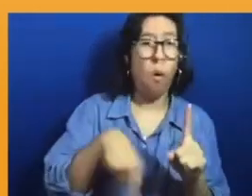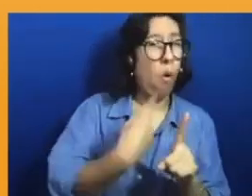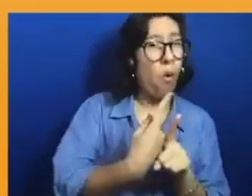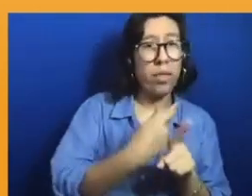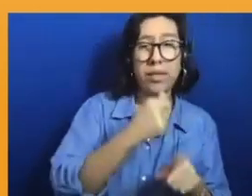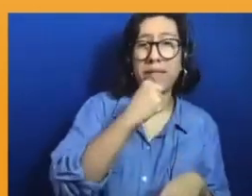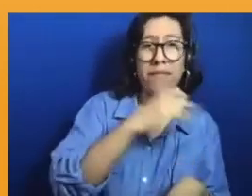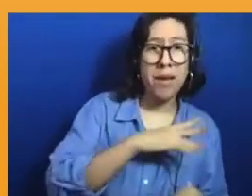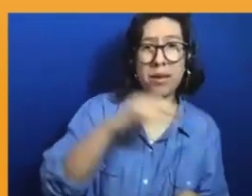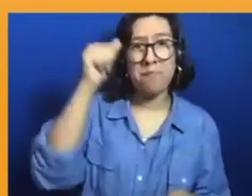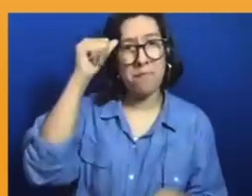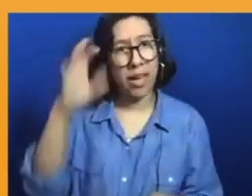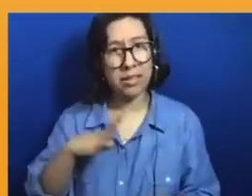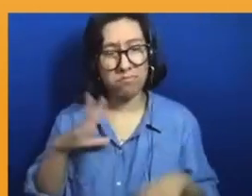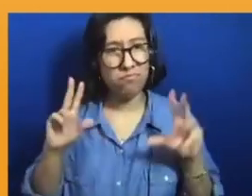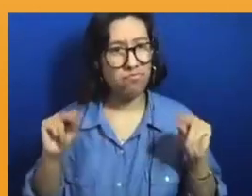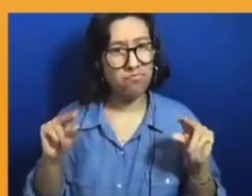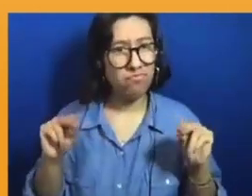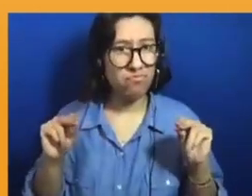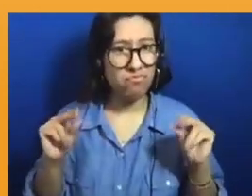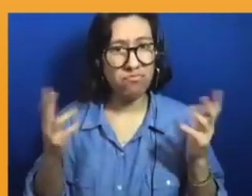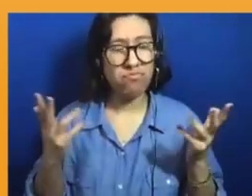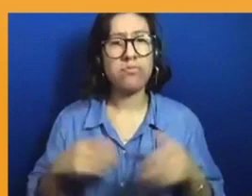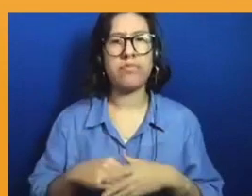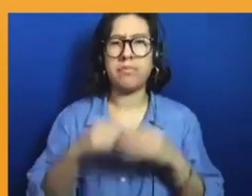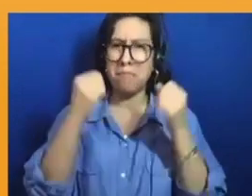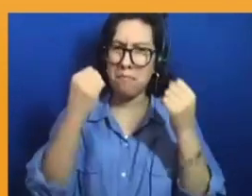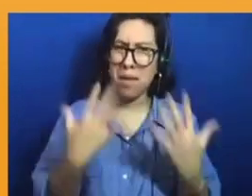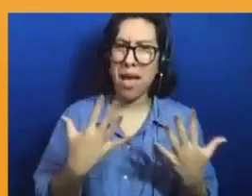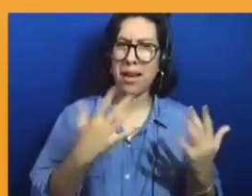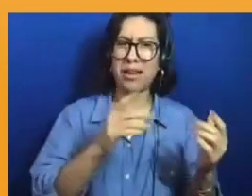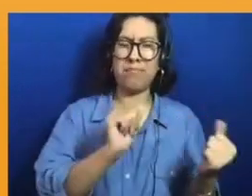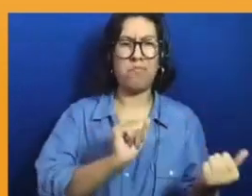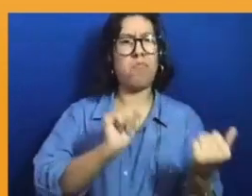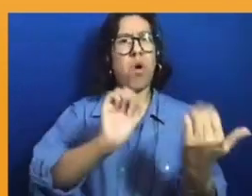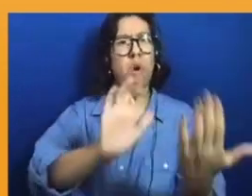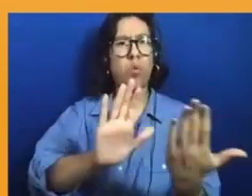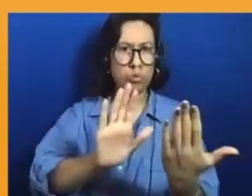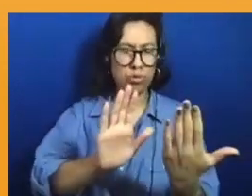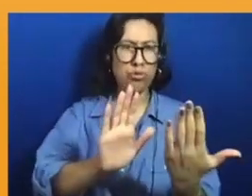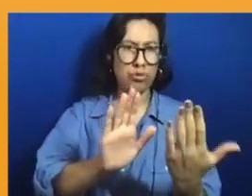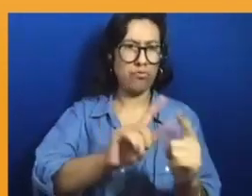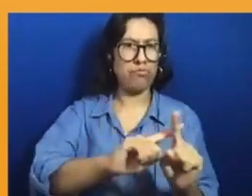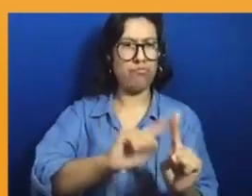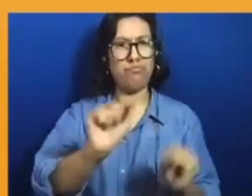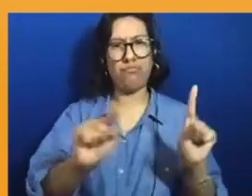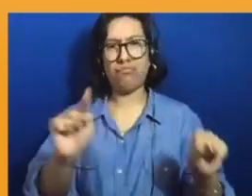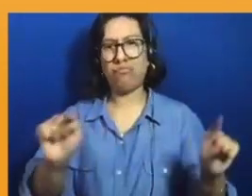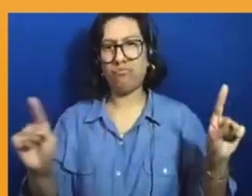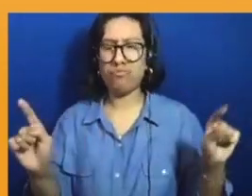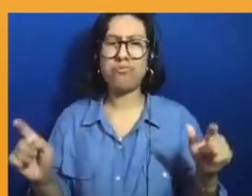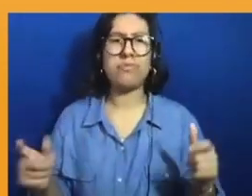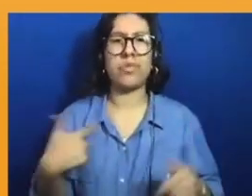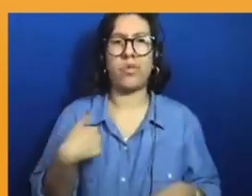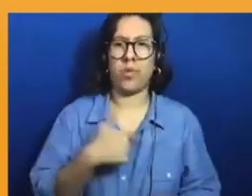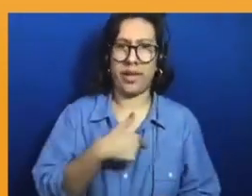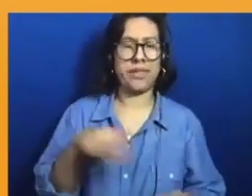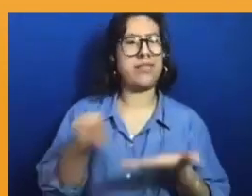There is, you know, it's a multifaceted approach that we as